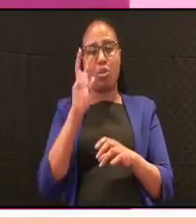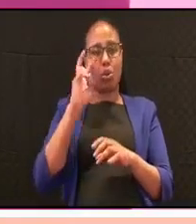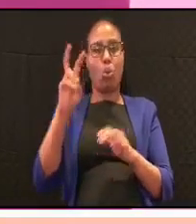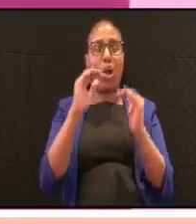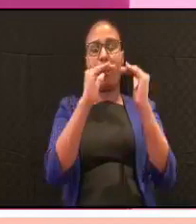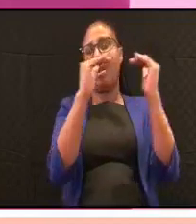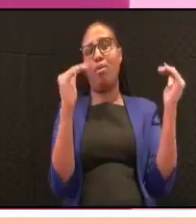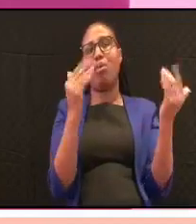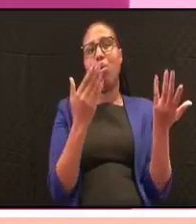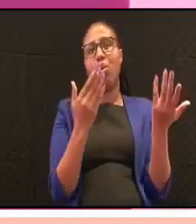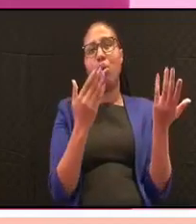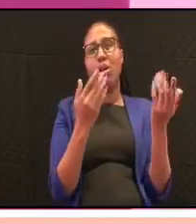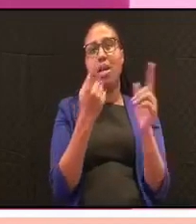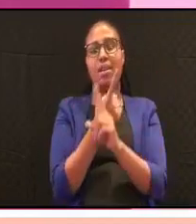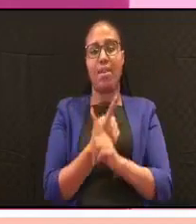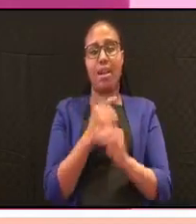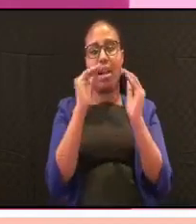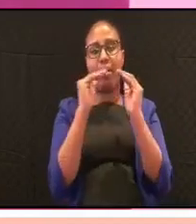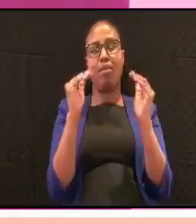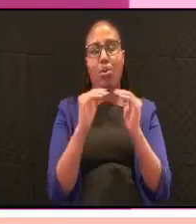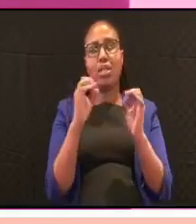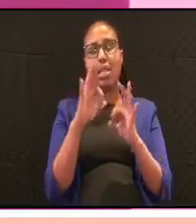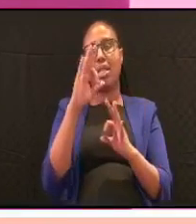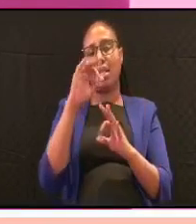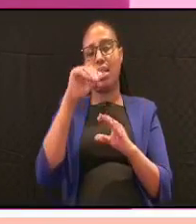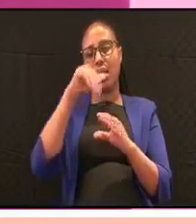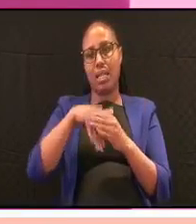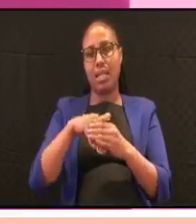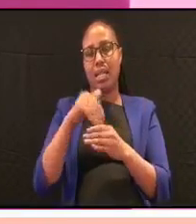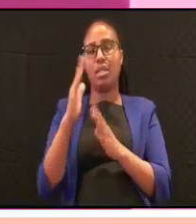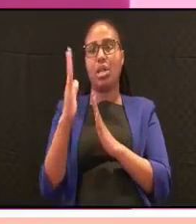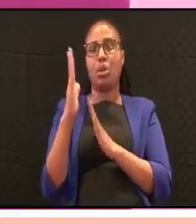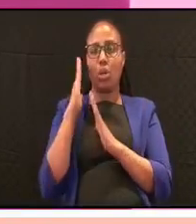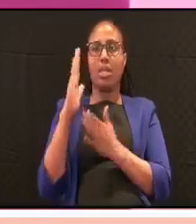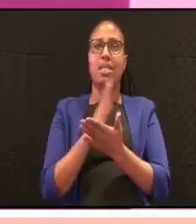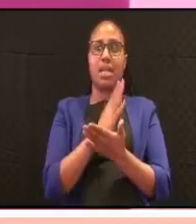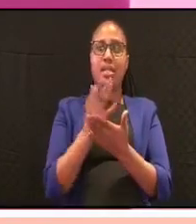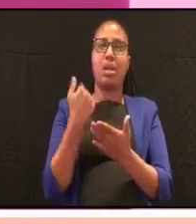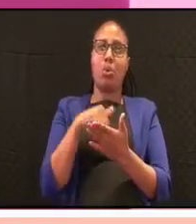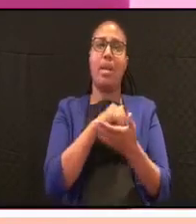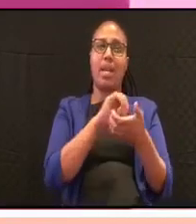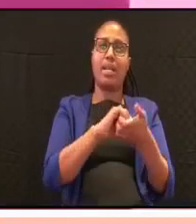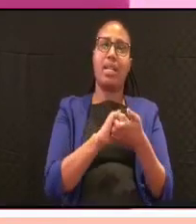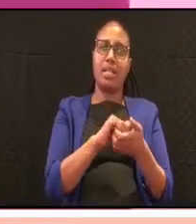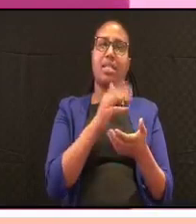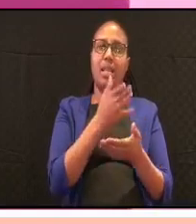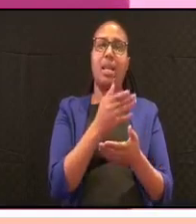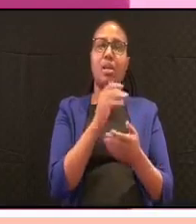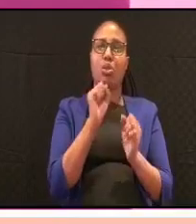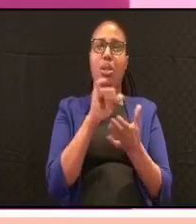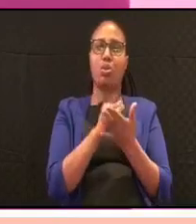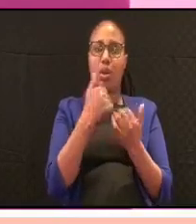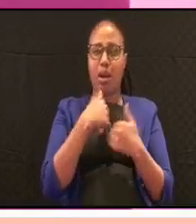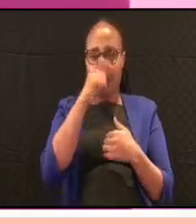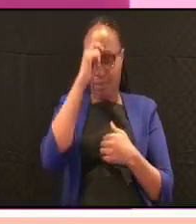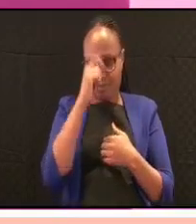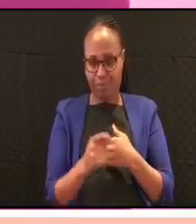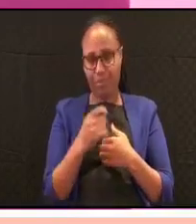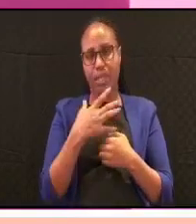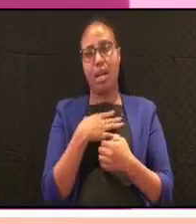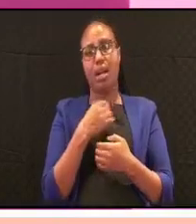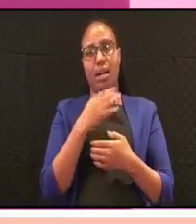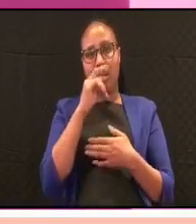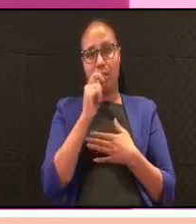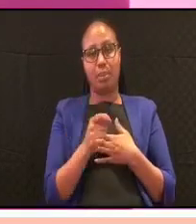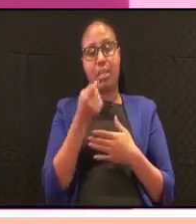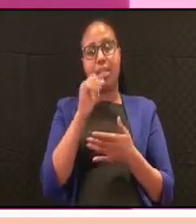level, the various levels in the security sectors. We engage at that level so that there is dignity and decorum. And